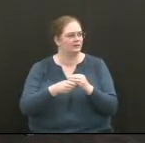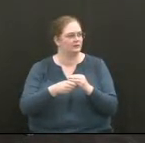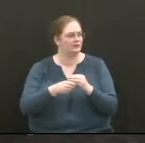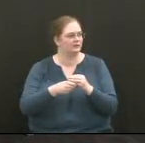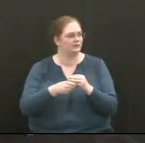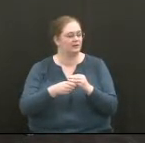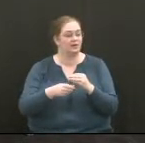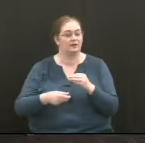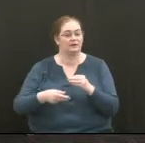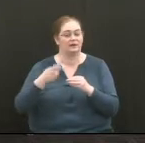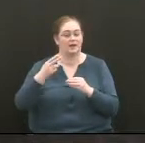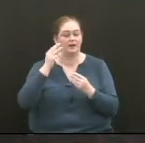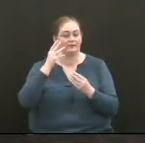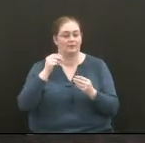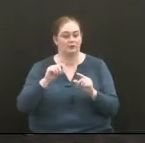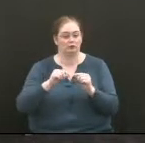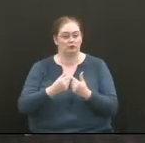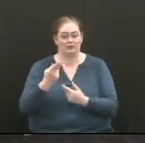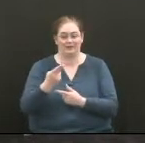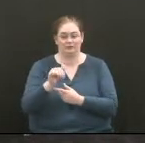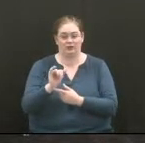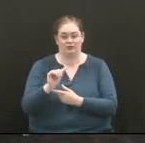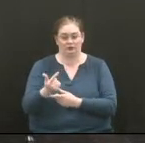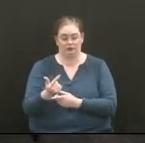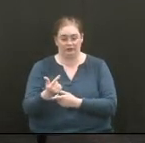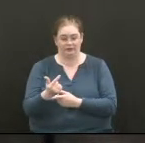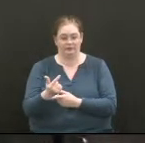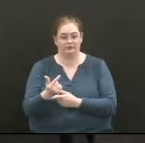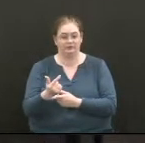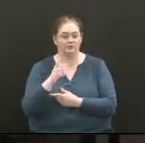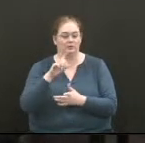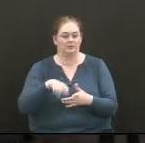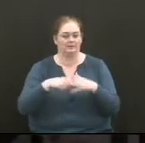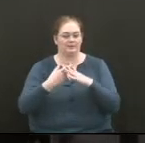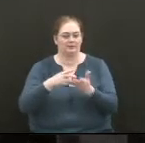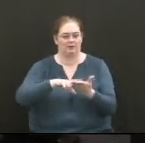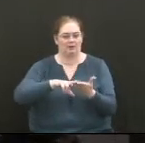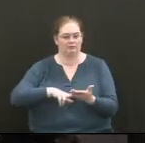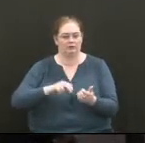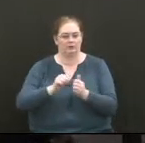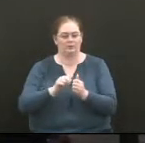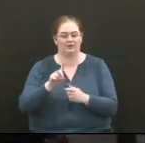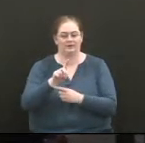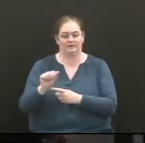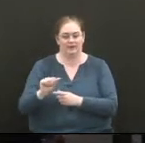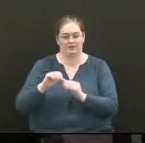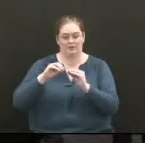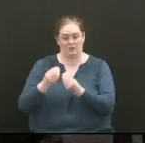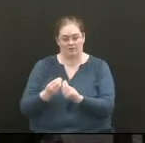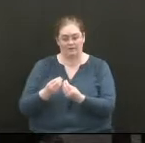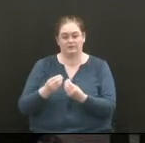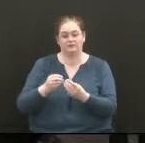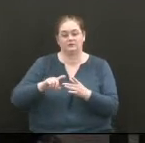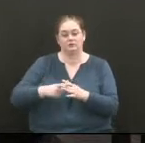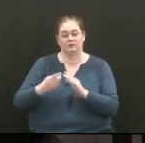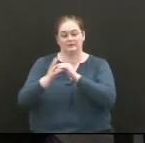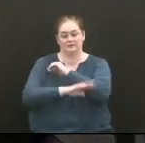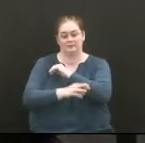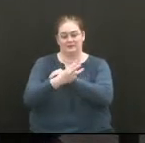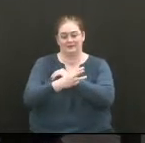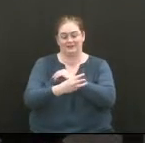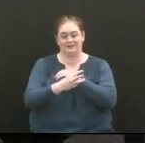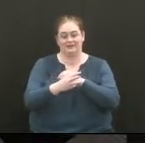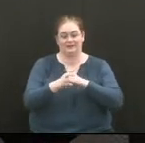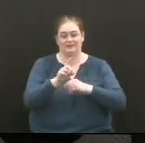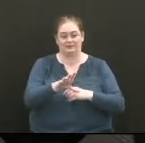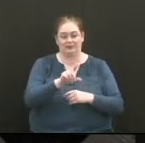that the High Information Group, HIG, would begin a contract with the District Attorney's Office from September 16th through